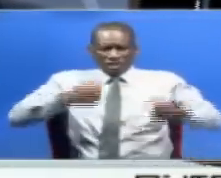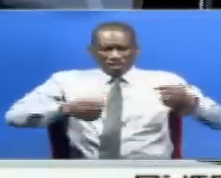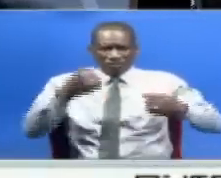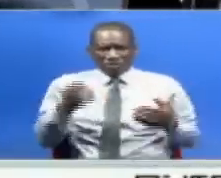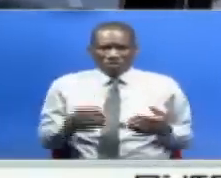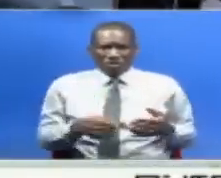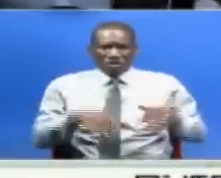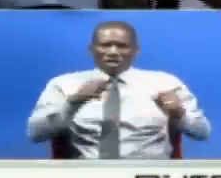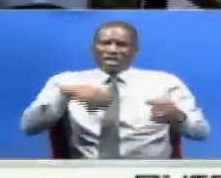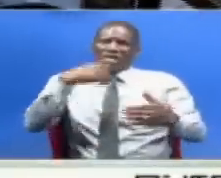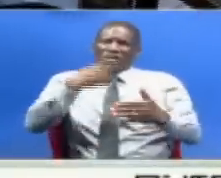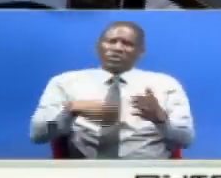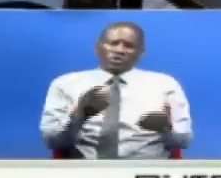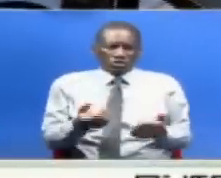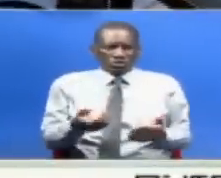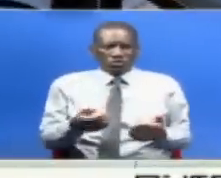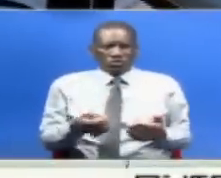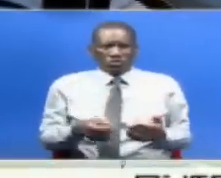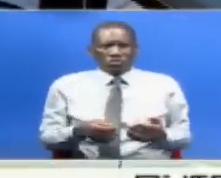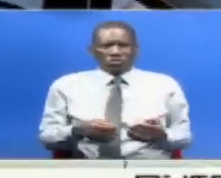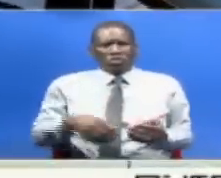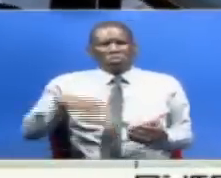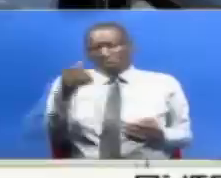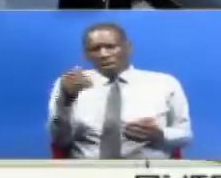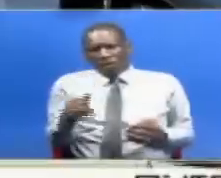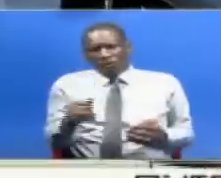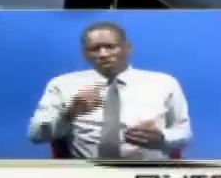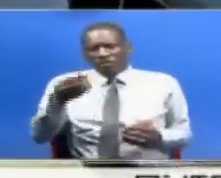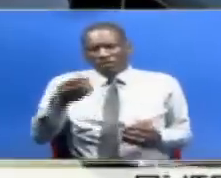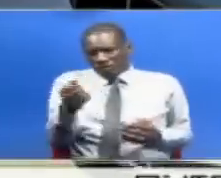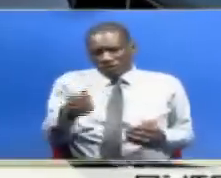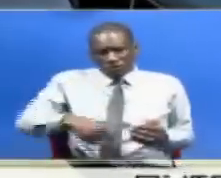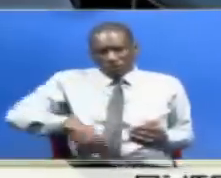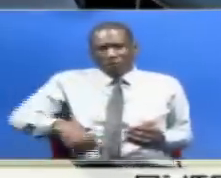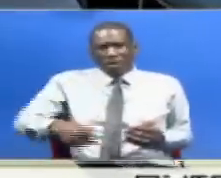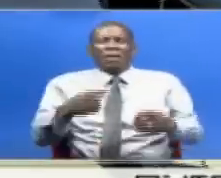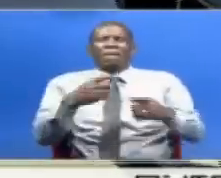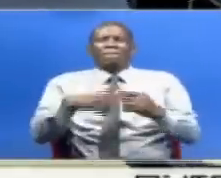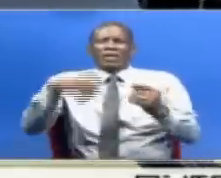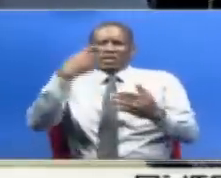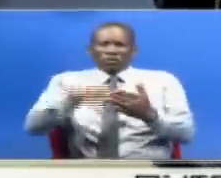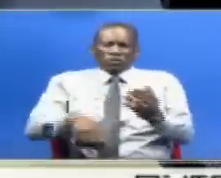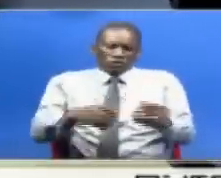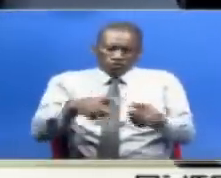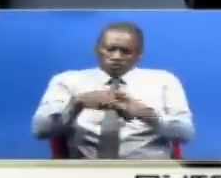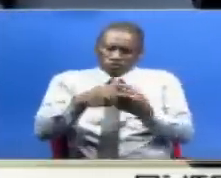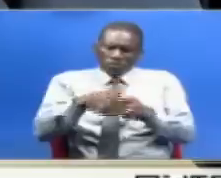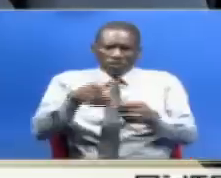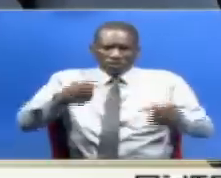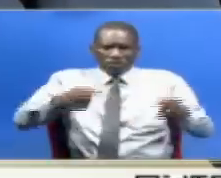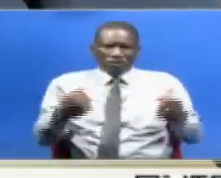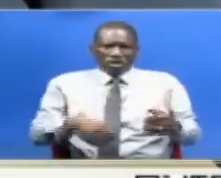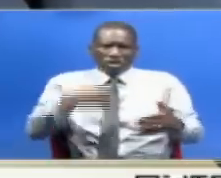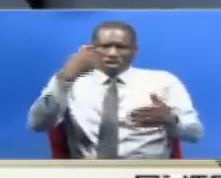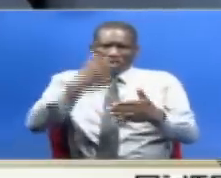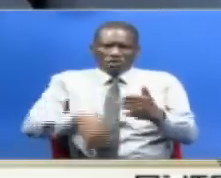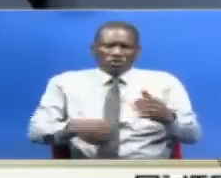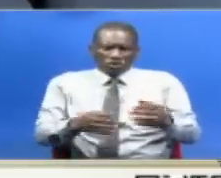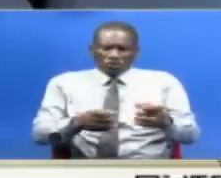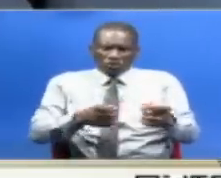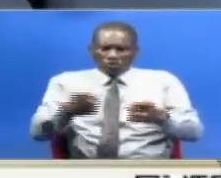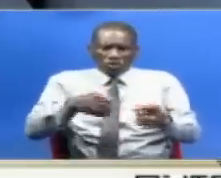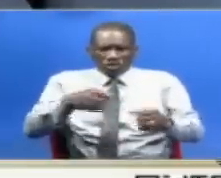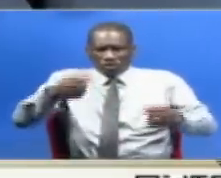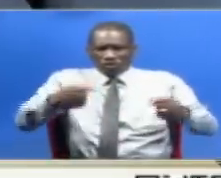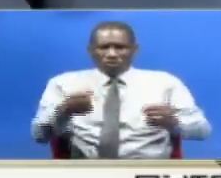might cost you a little bit in terms of initial capital outlay, but the cost of maintaining it, the cost of running it,